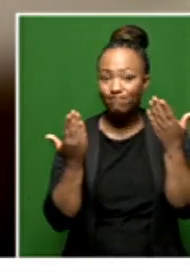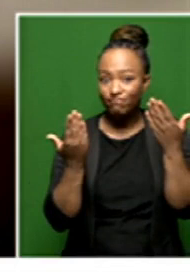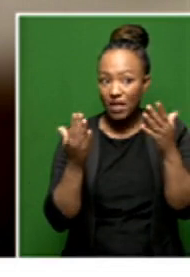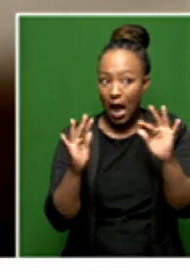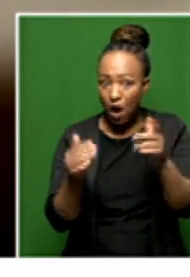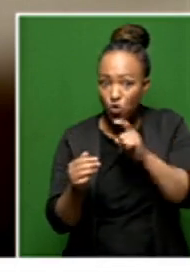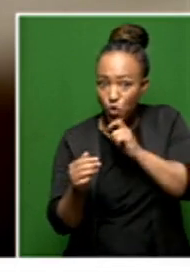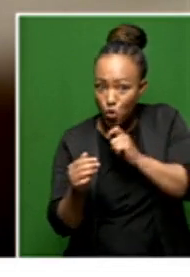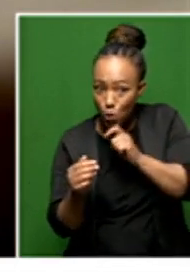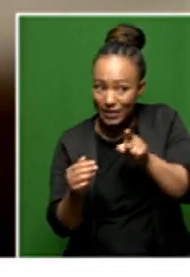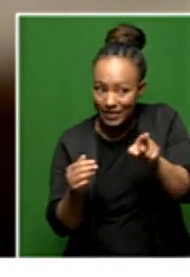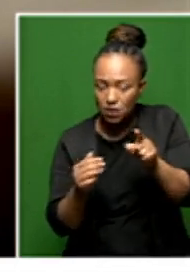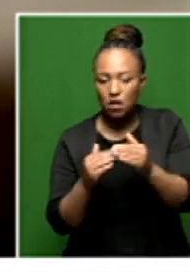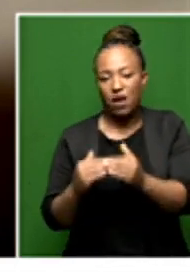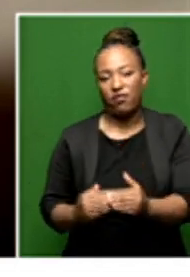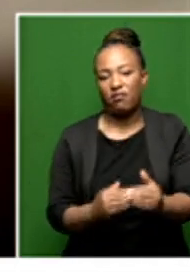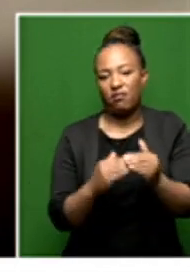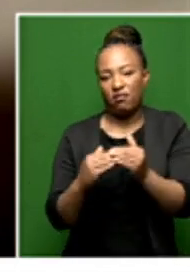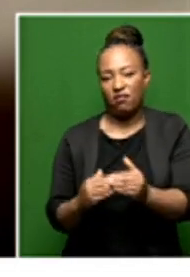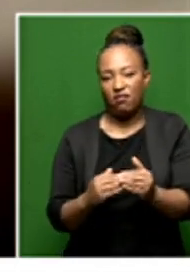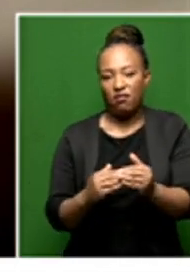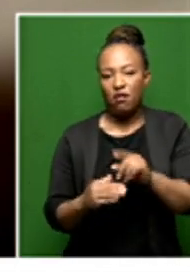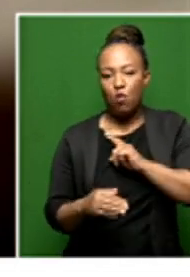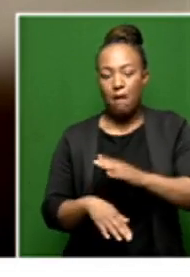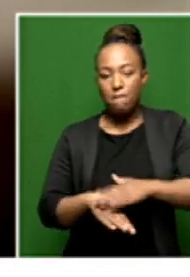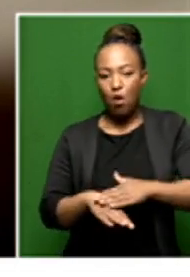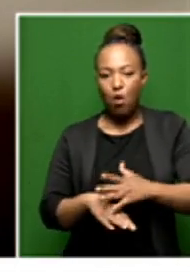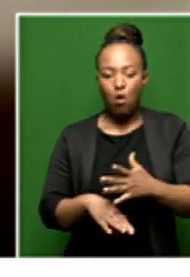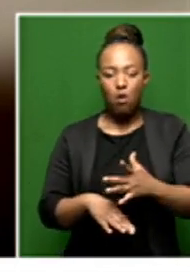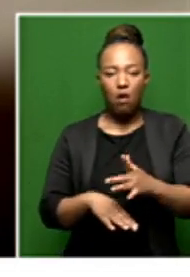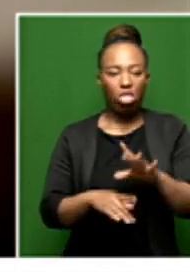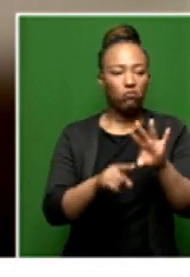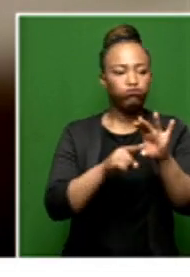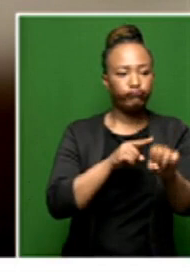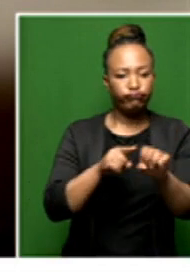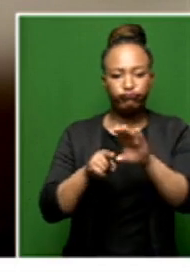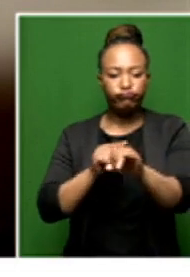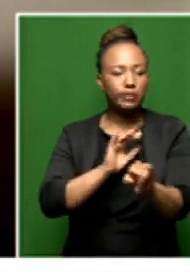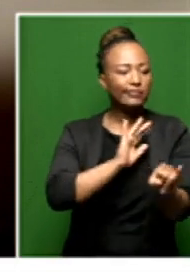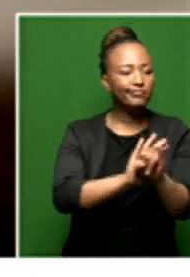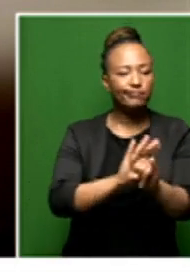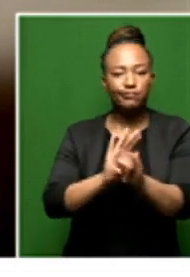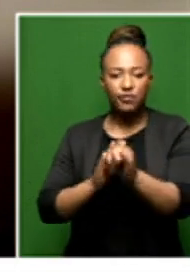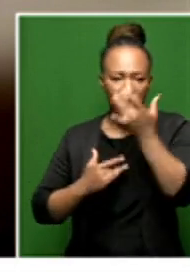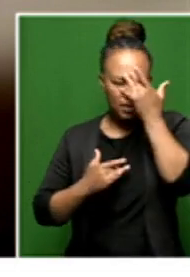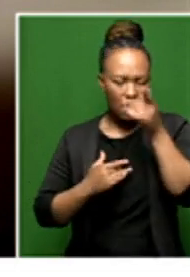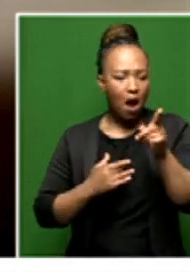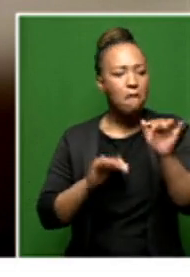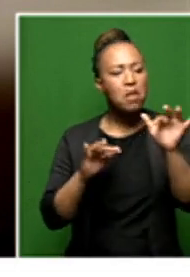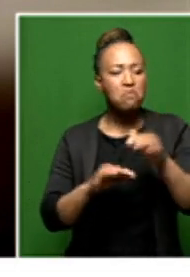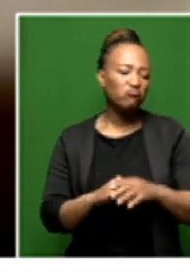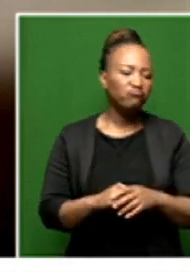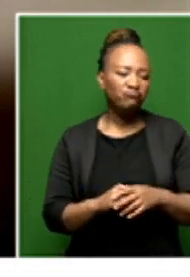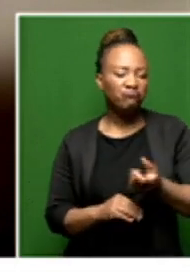antibiotics, and if we don't start getting a lot more precise diagnostics so we know about resistance in actual